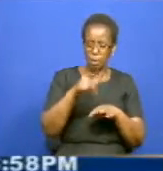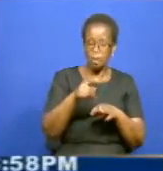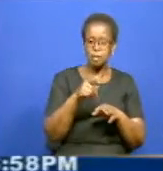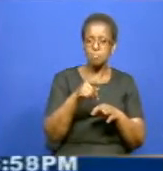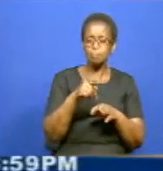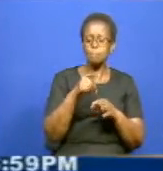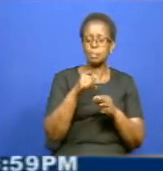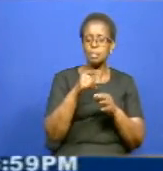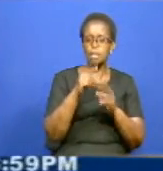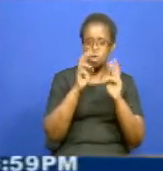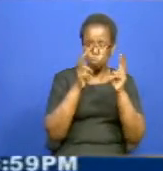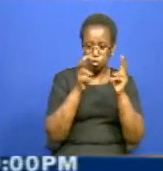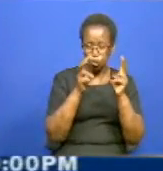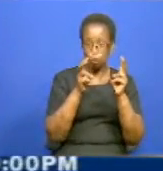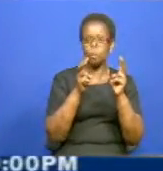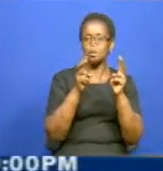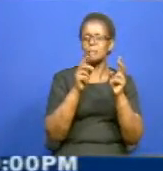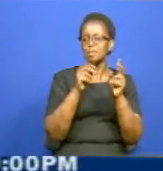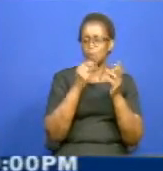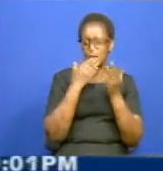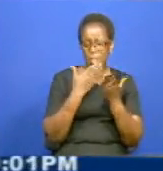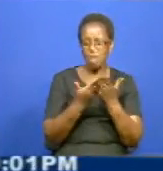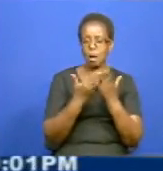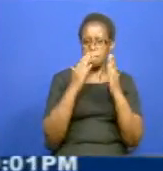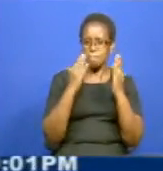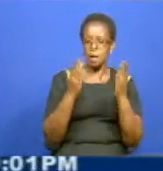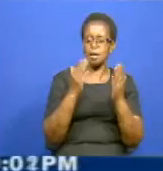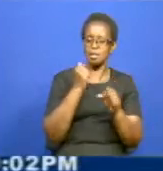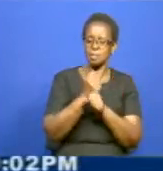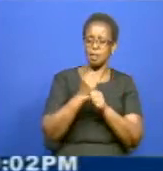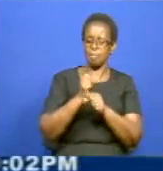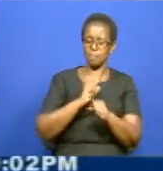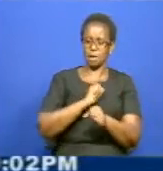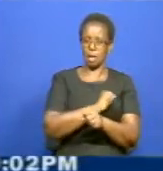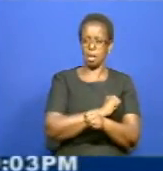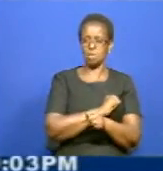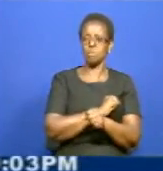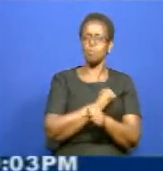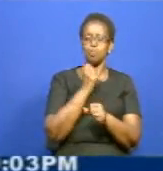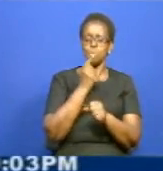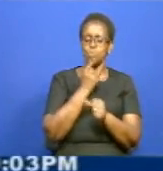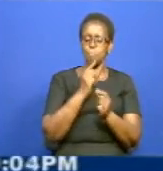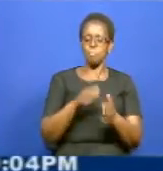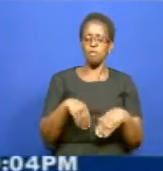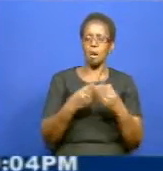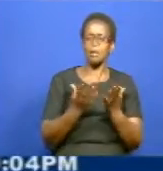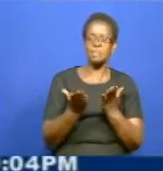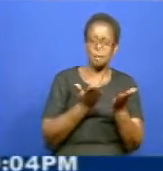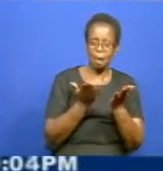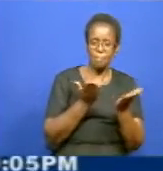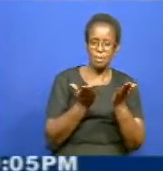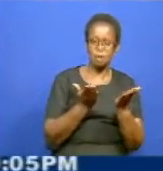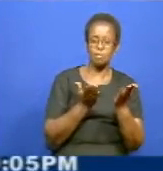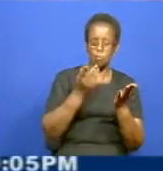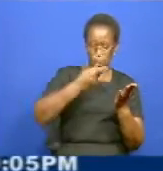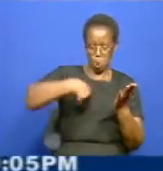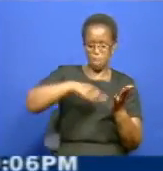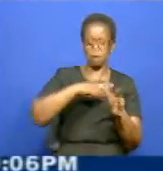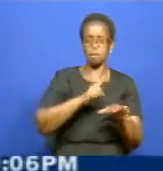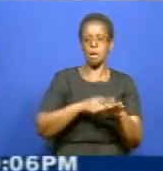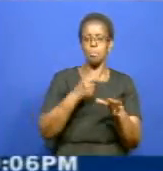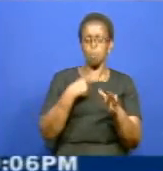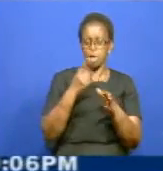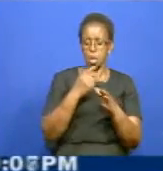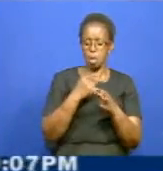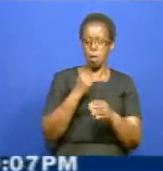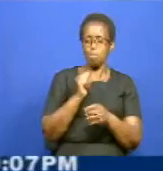appreciation for the services rendered by the staff of the Senate that enabled the production of this report. Mr. Speaker, sir, it is